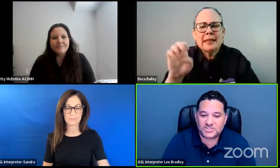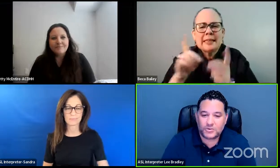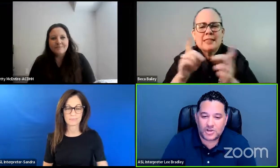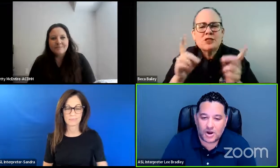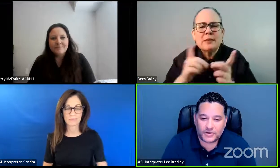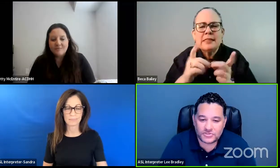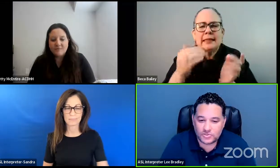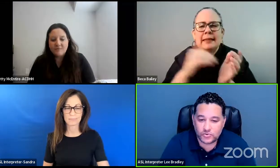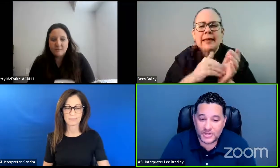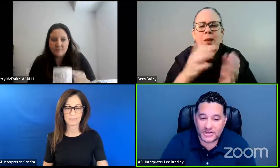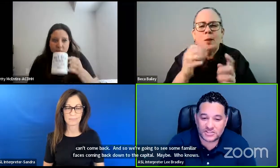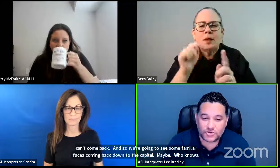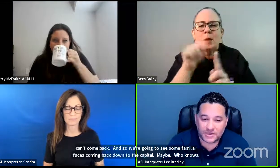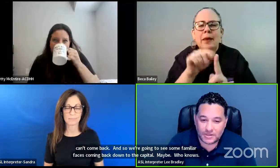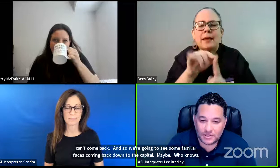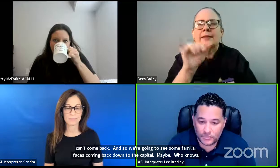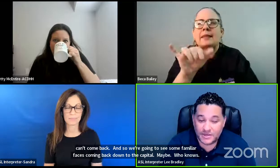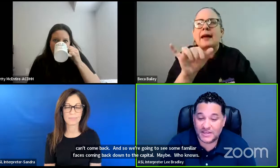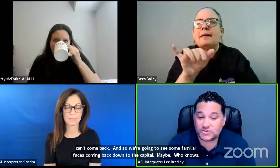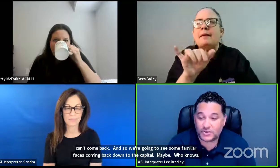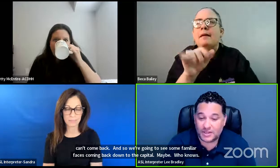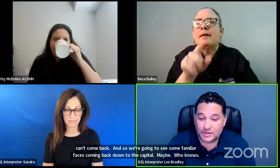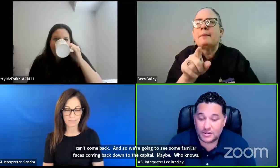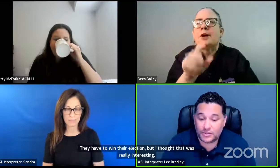Quick question in regards to